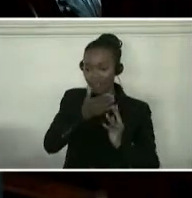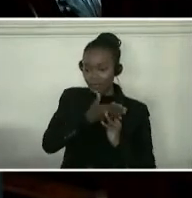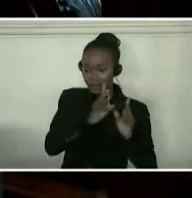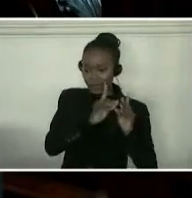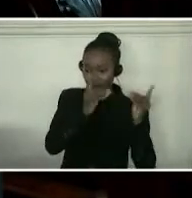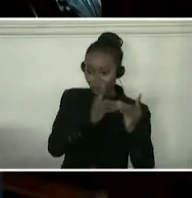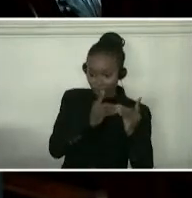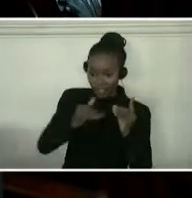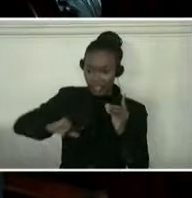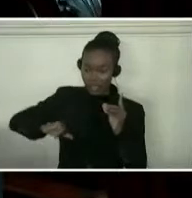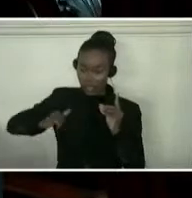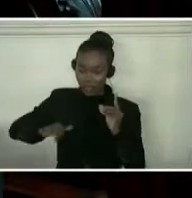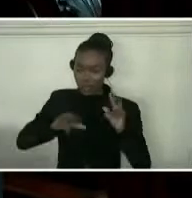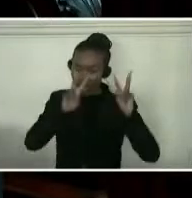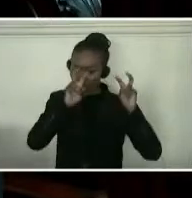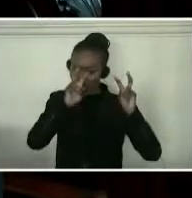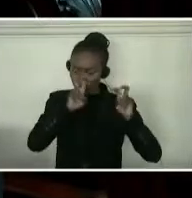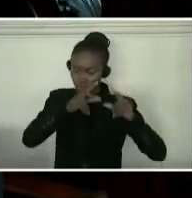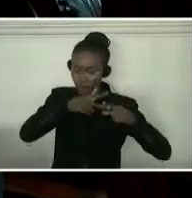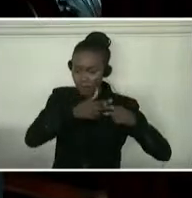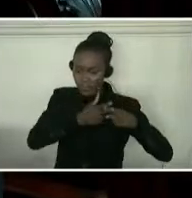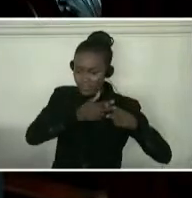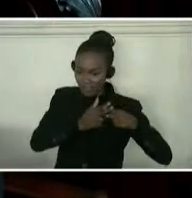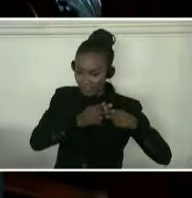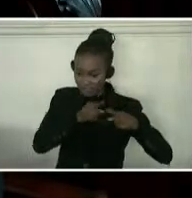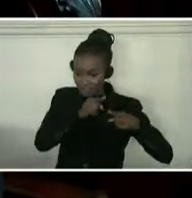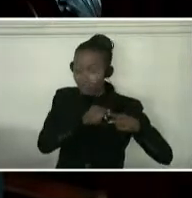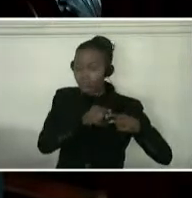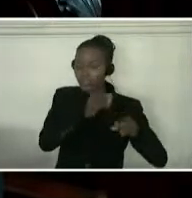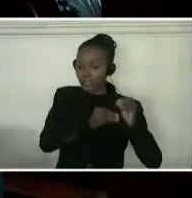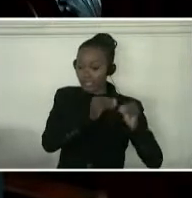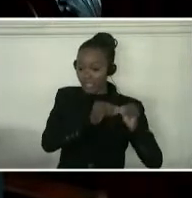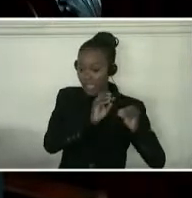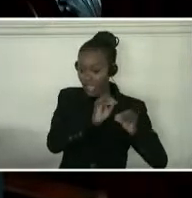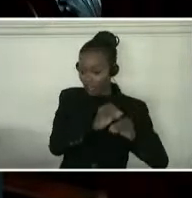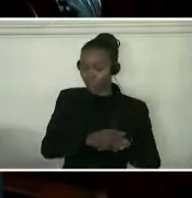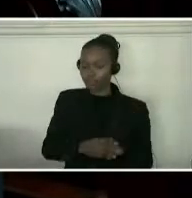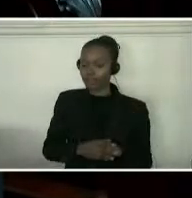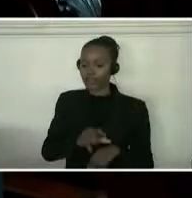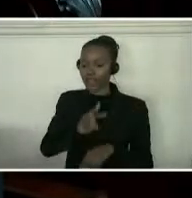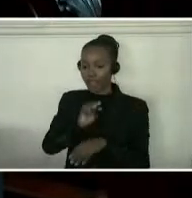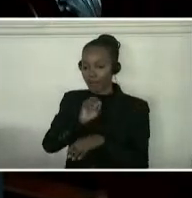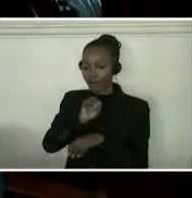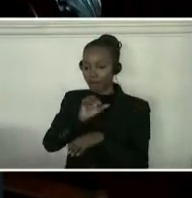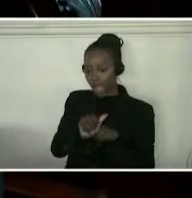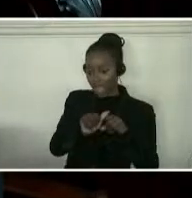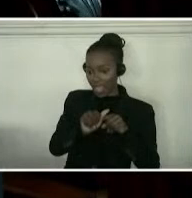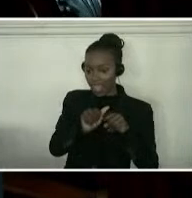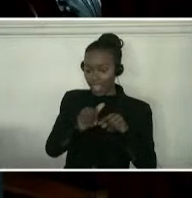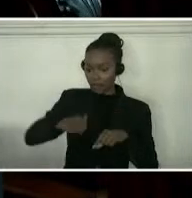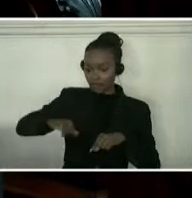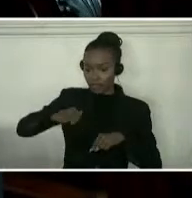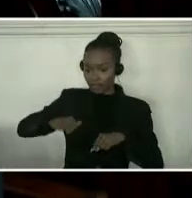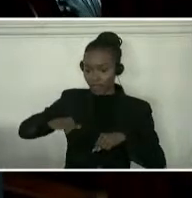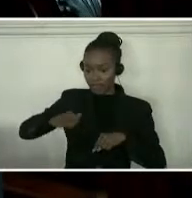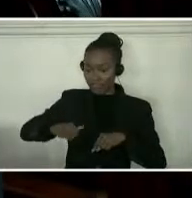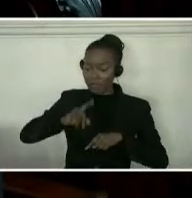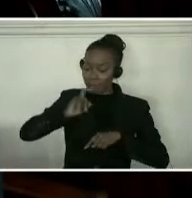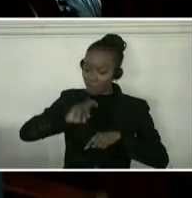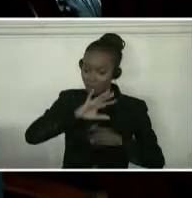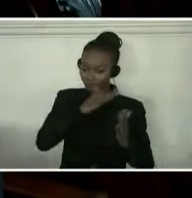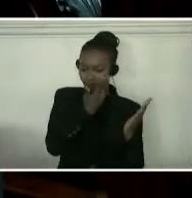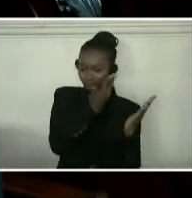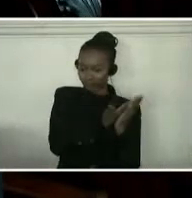maintenance of our recreational facilities with these moa municipalities must submit monthly reports to the